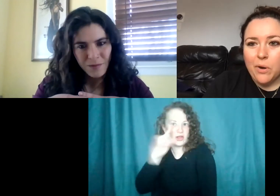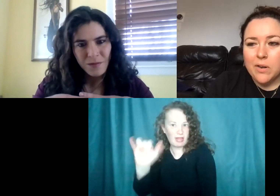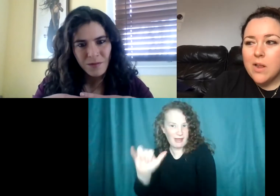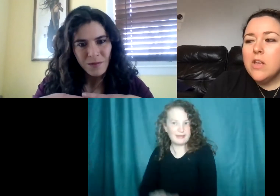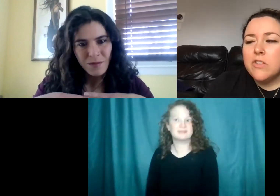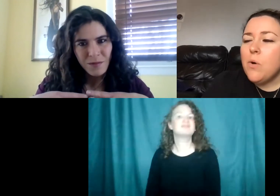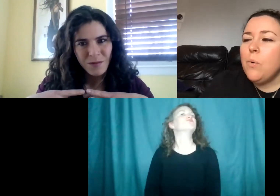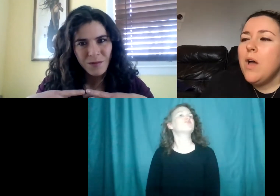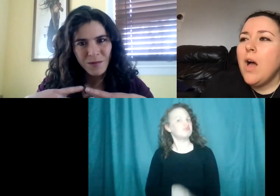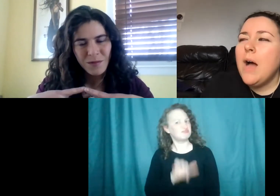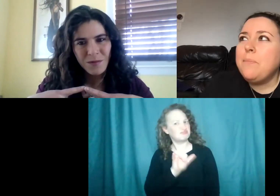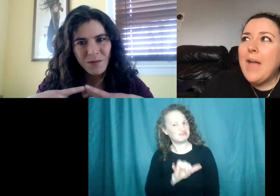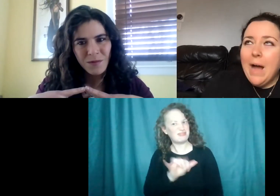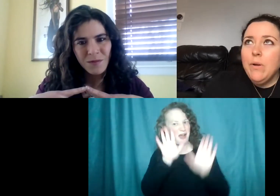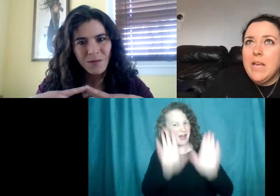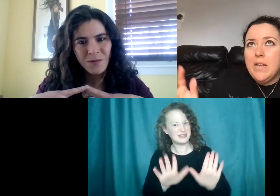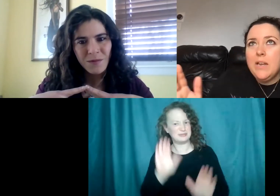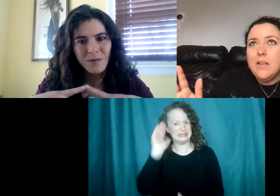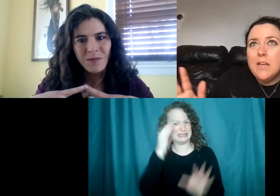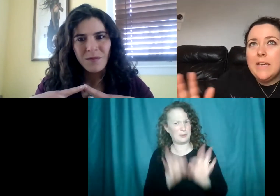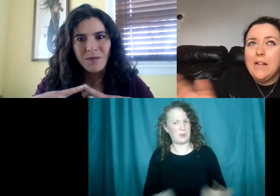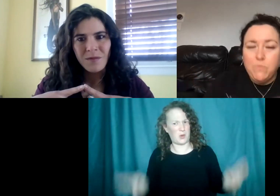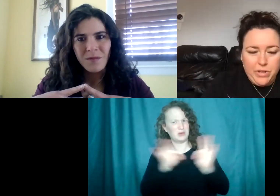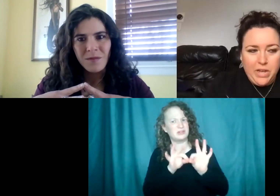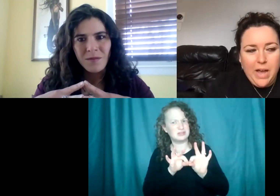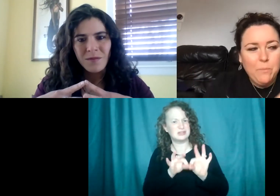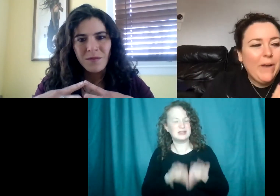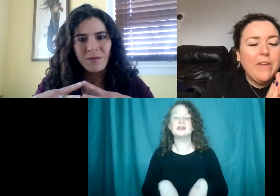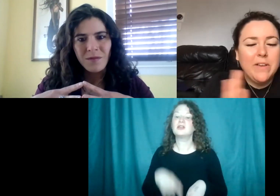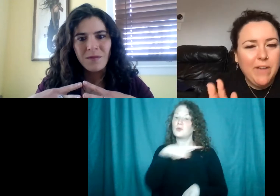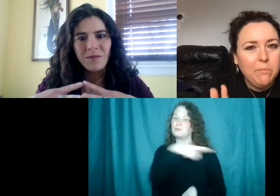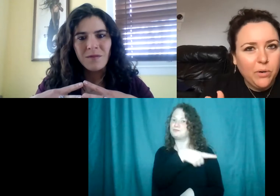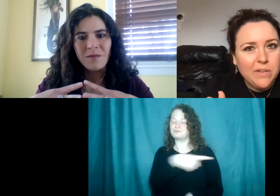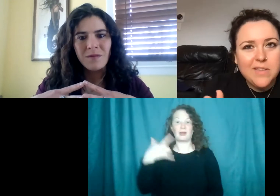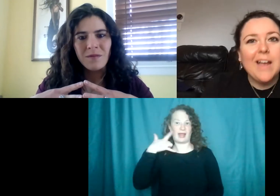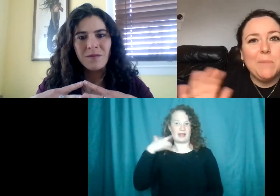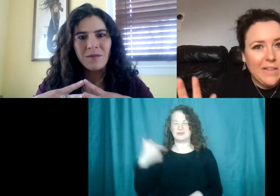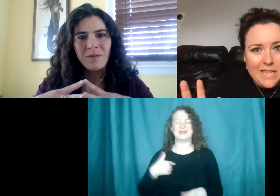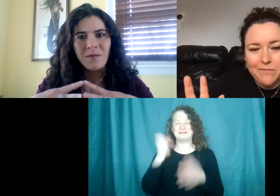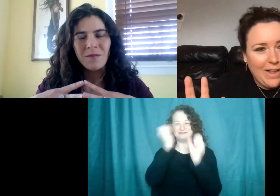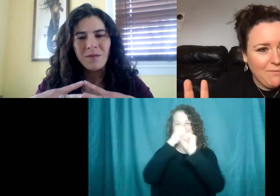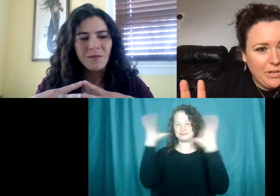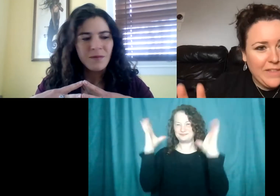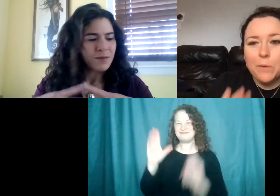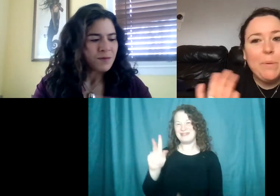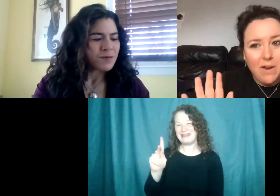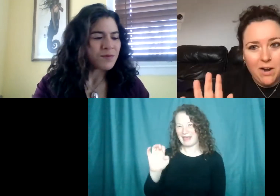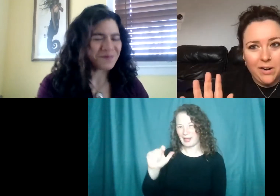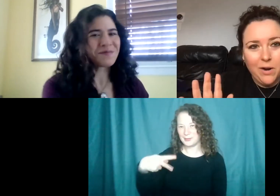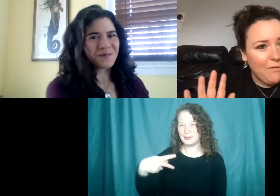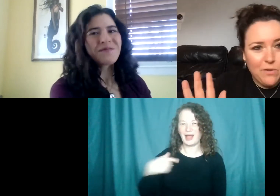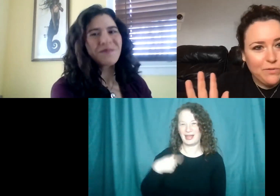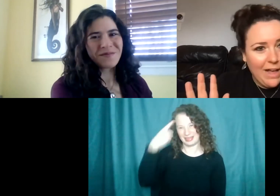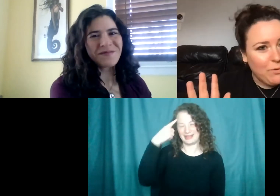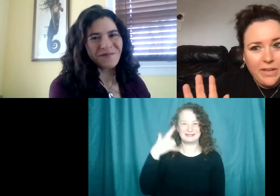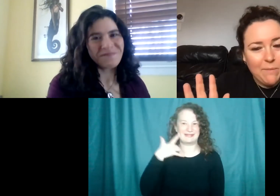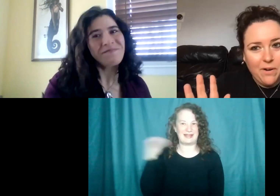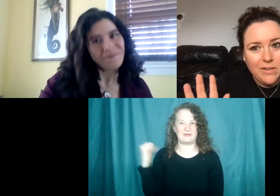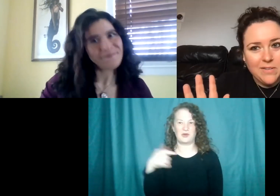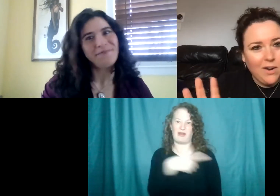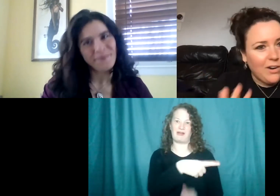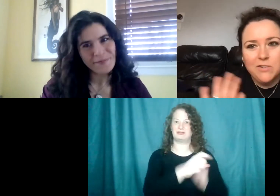super important. So out in California, whenever I think of kelp forests, I admittedly think of California. Their PR over there, those